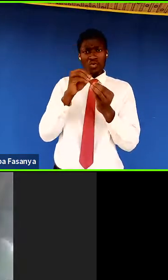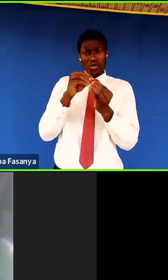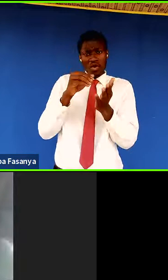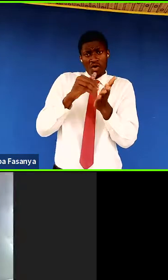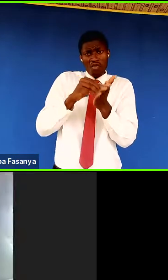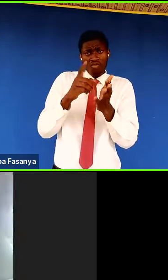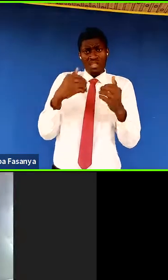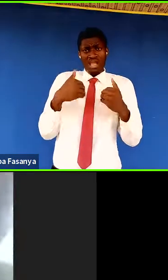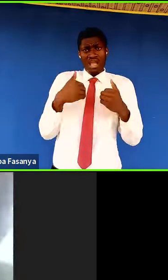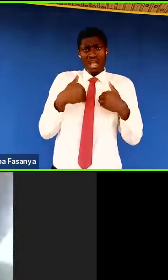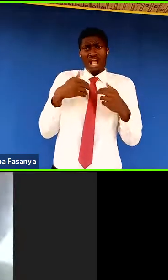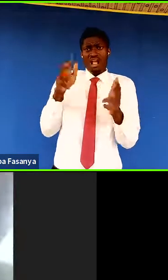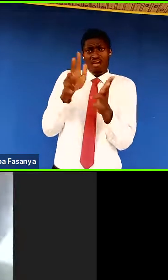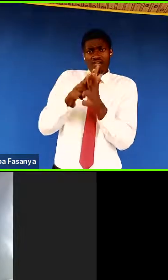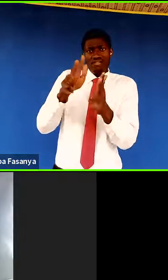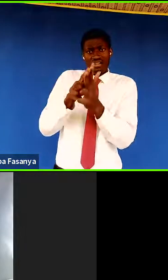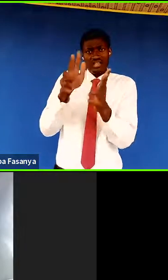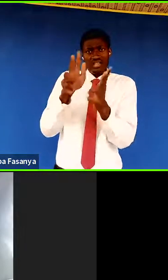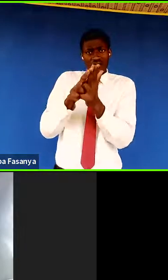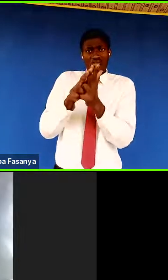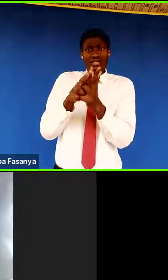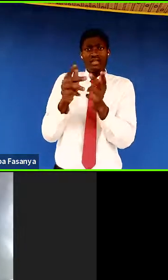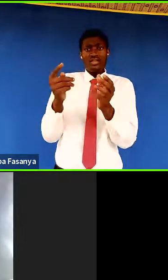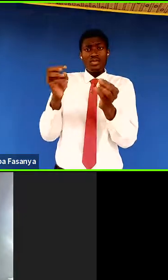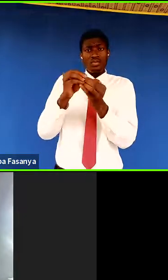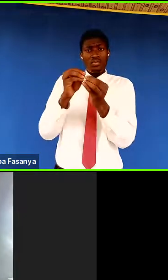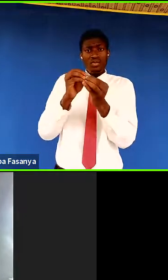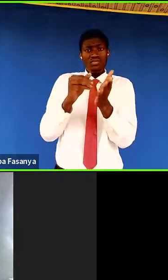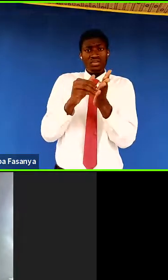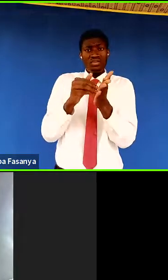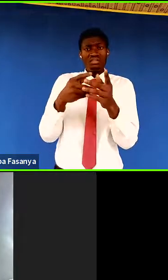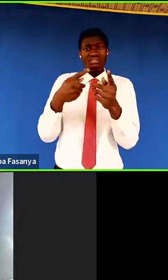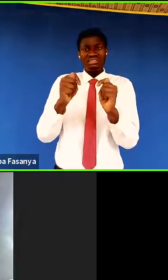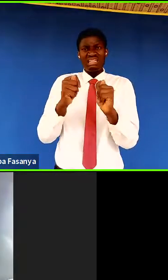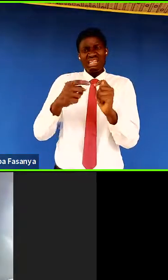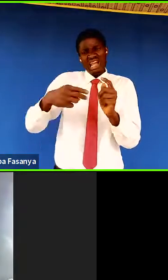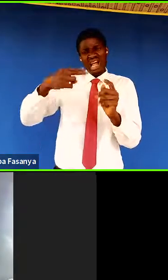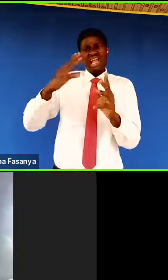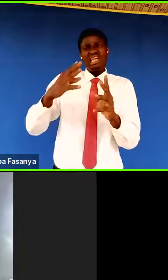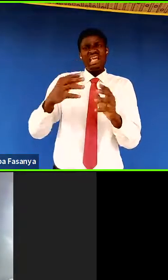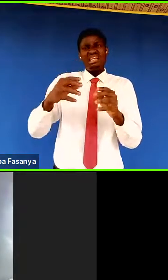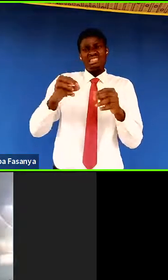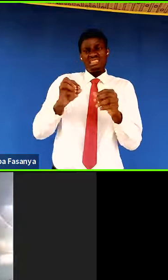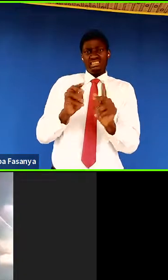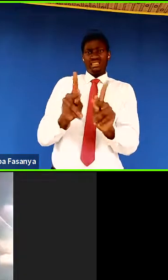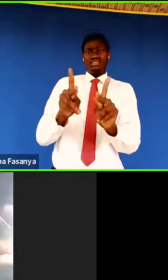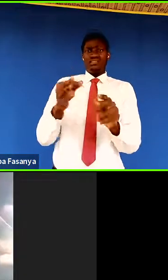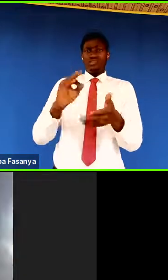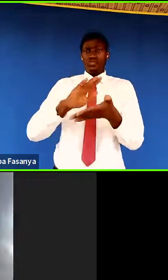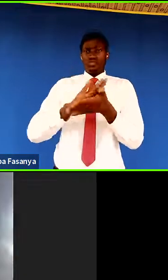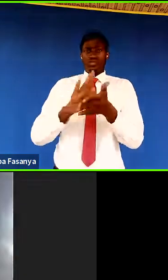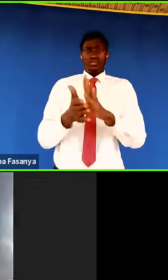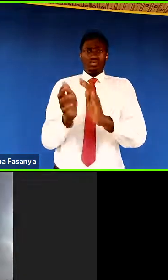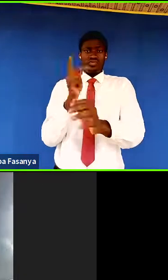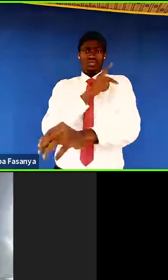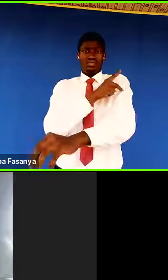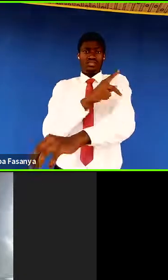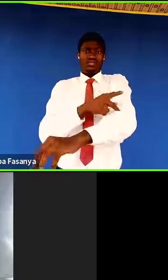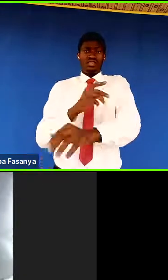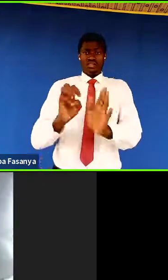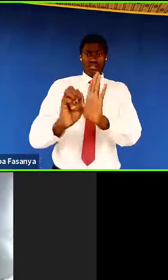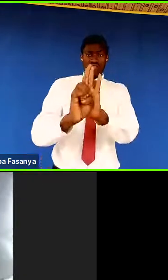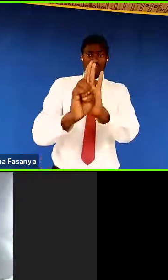you try, the higher the chances of conceiving. So for instance, if we have 5 couples, okay, and we